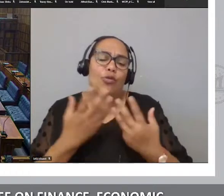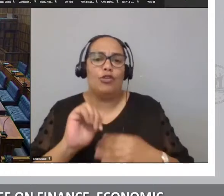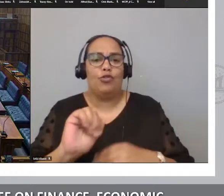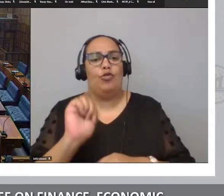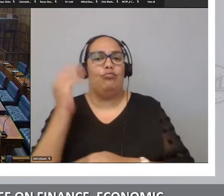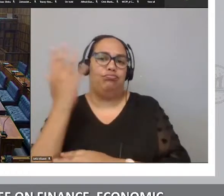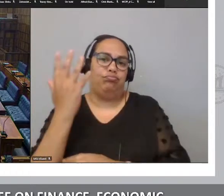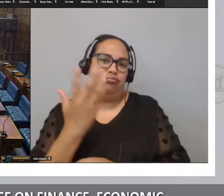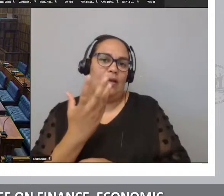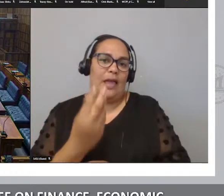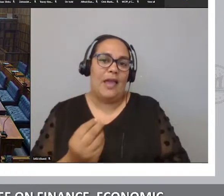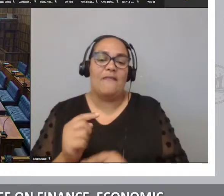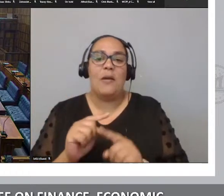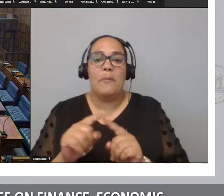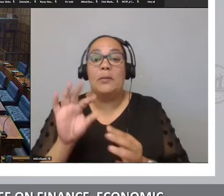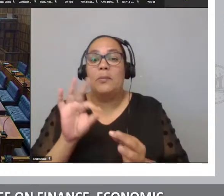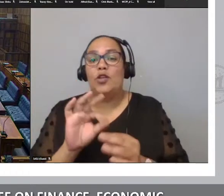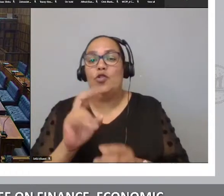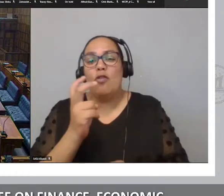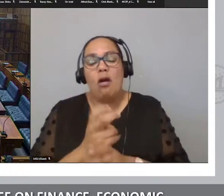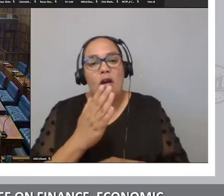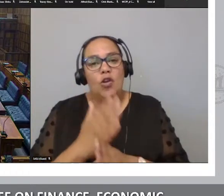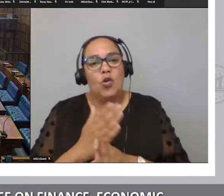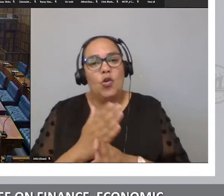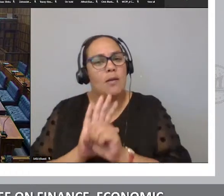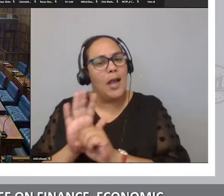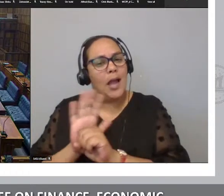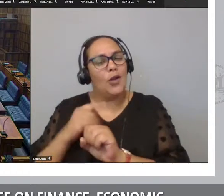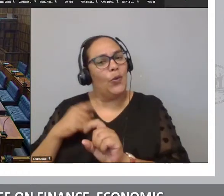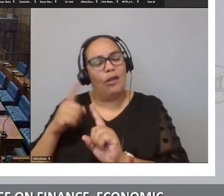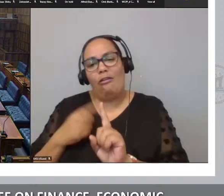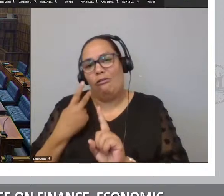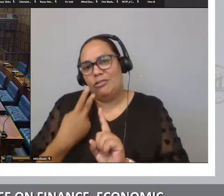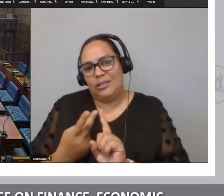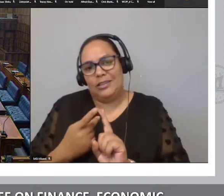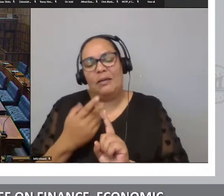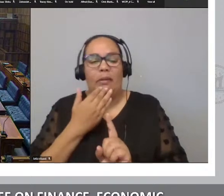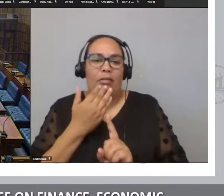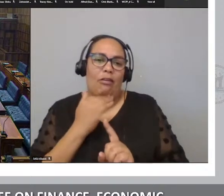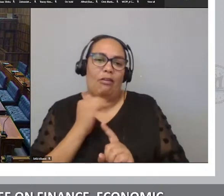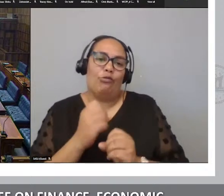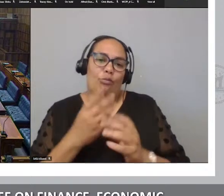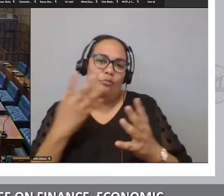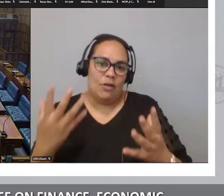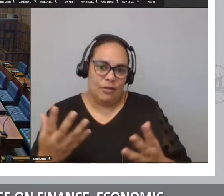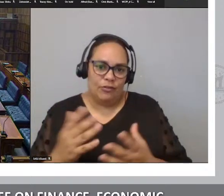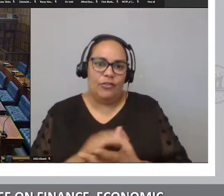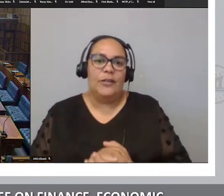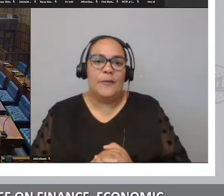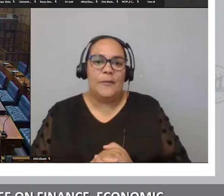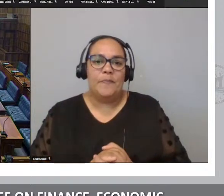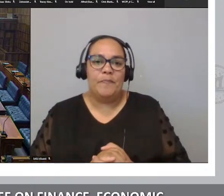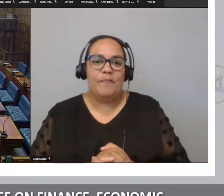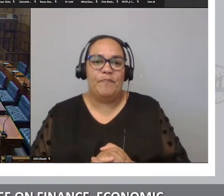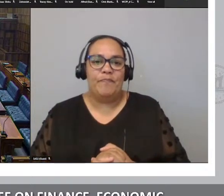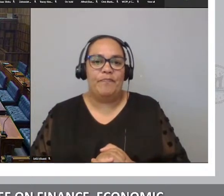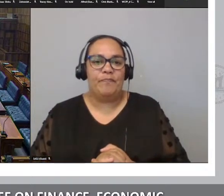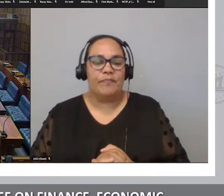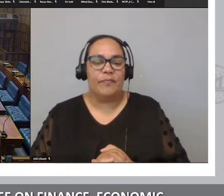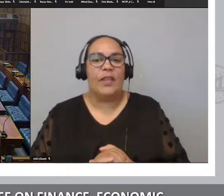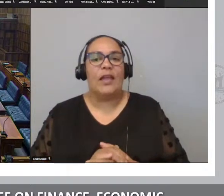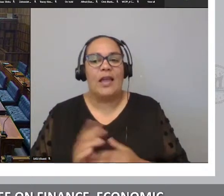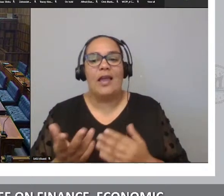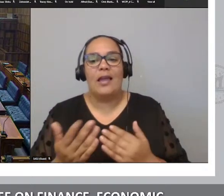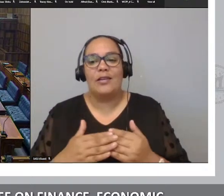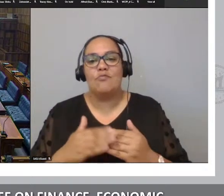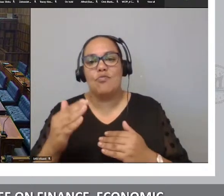presentations but particularly for the hard work behind the uh the scenes and uh I think the more we